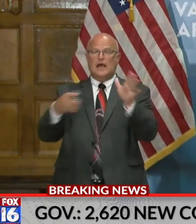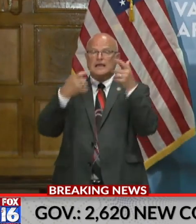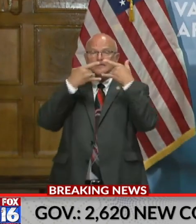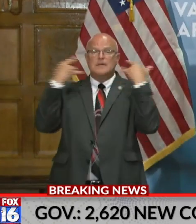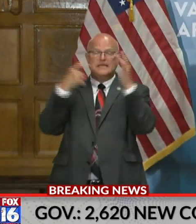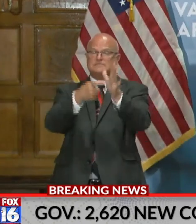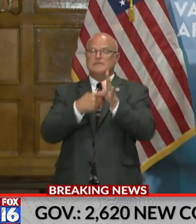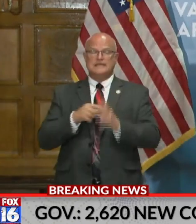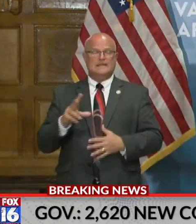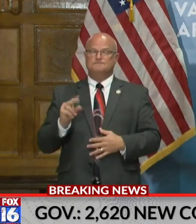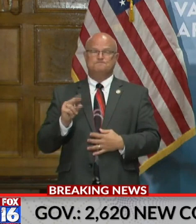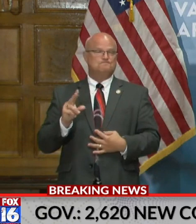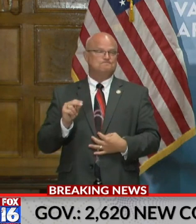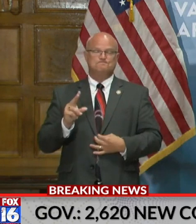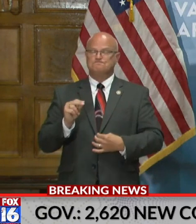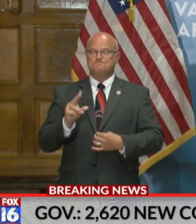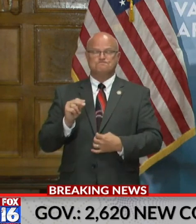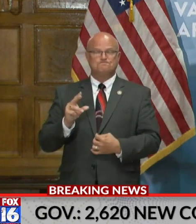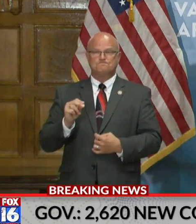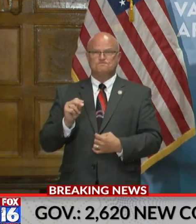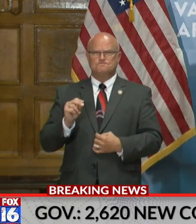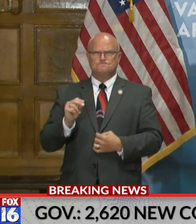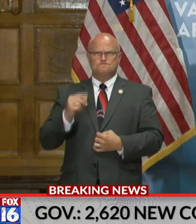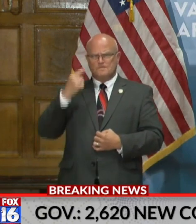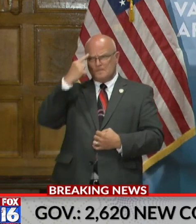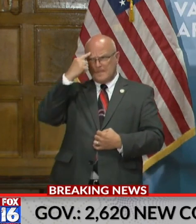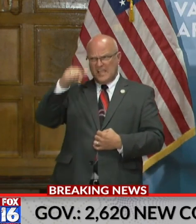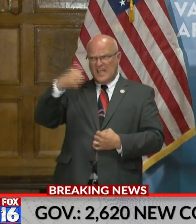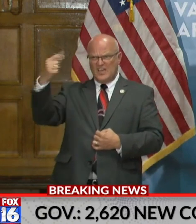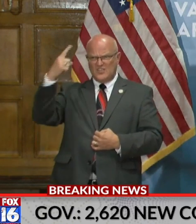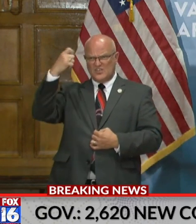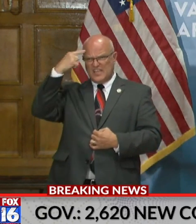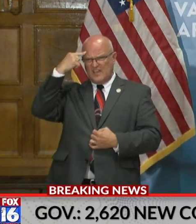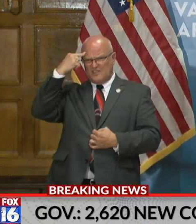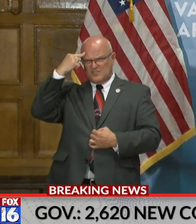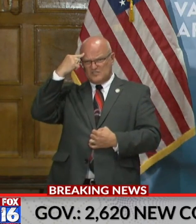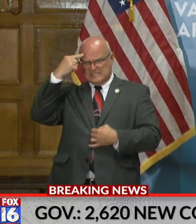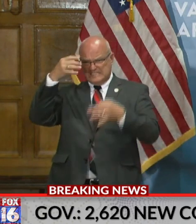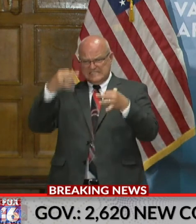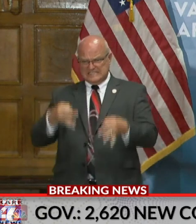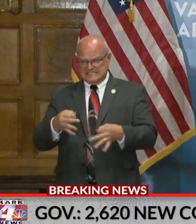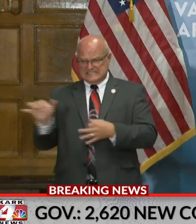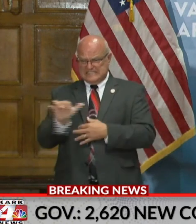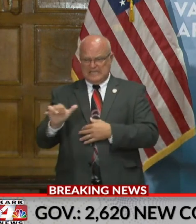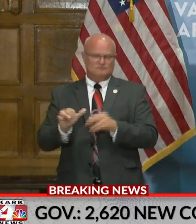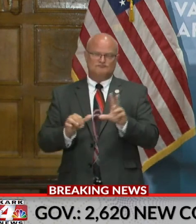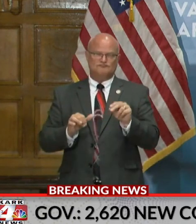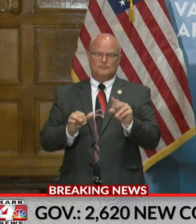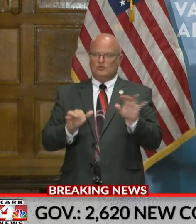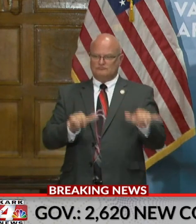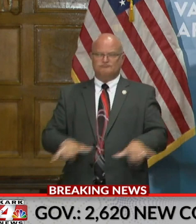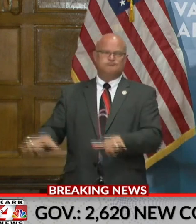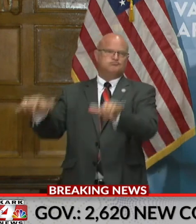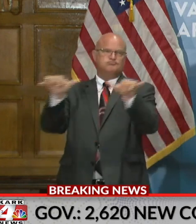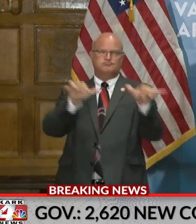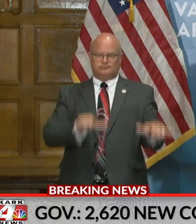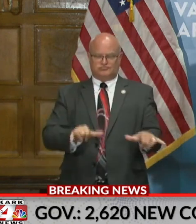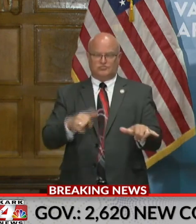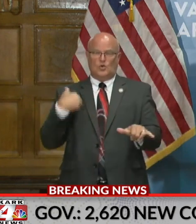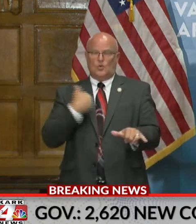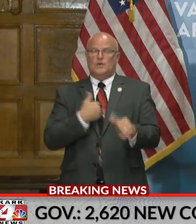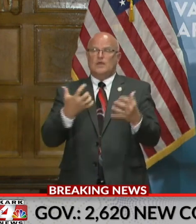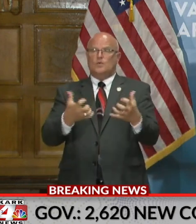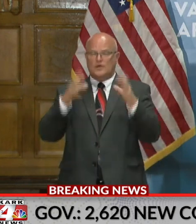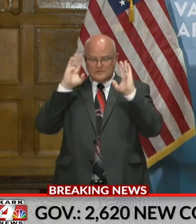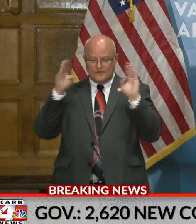mandate. I don't know of very many governors actually that are moving that direction. And the reason is that we